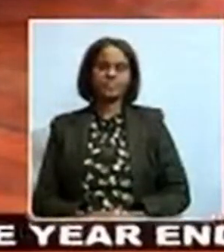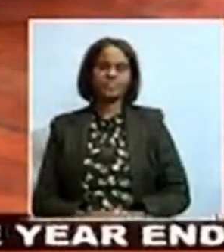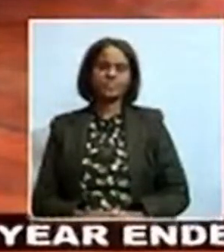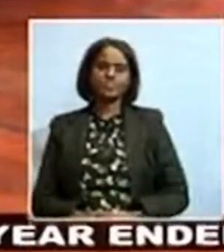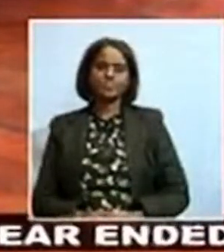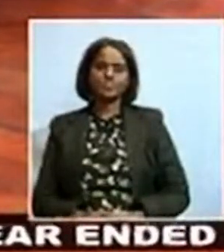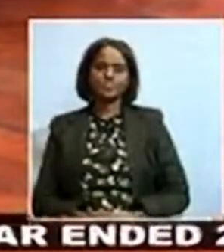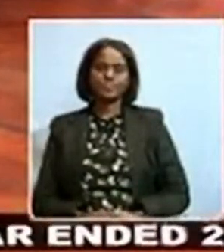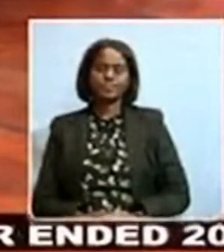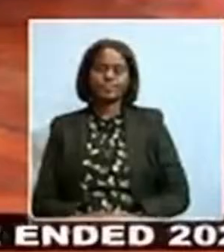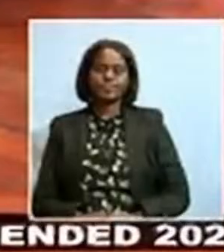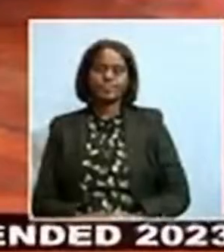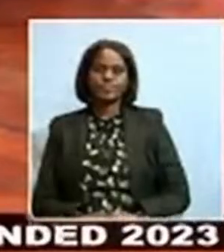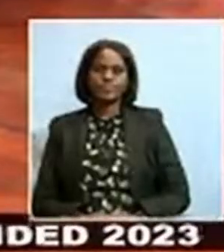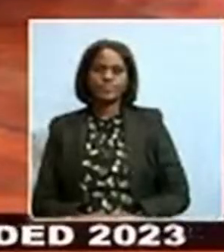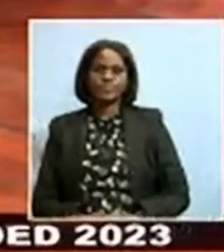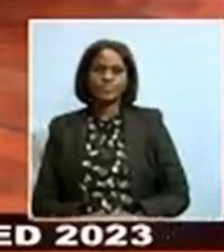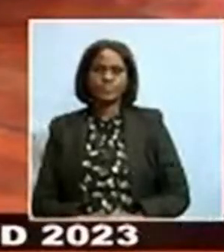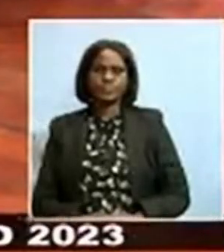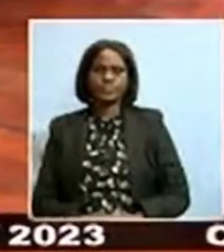Honorable members?